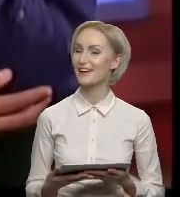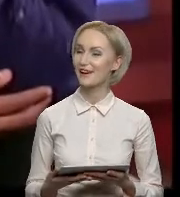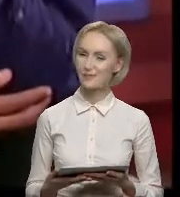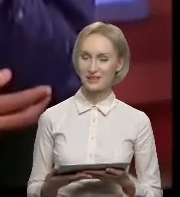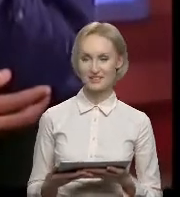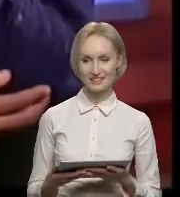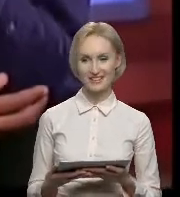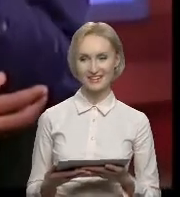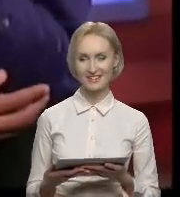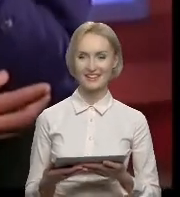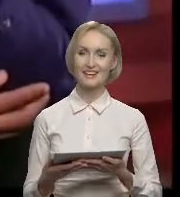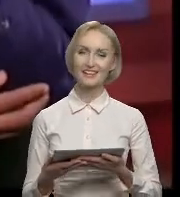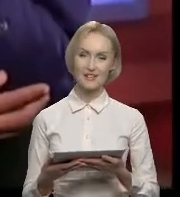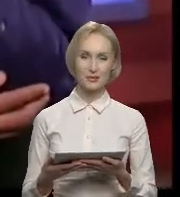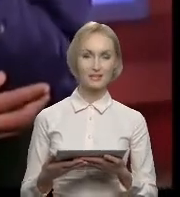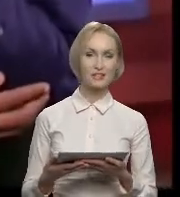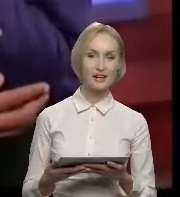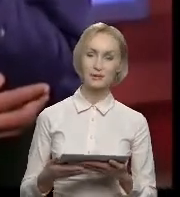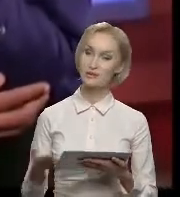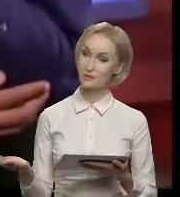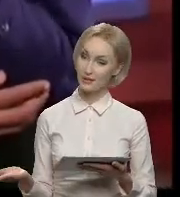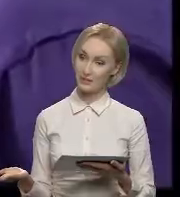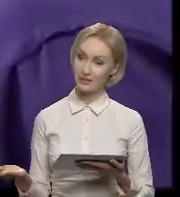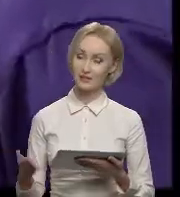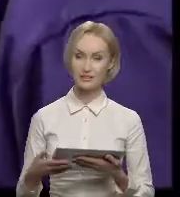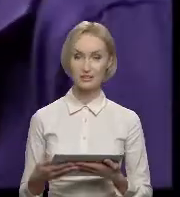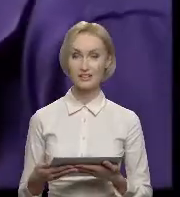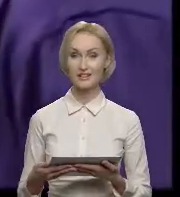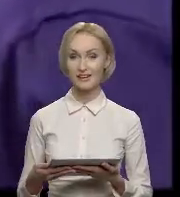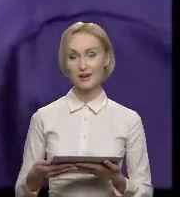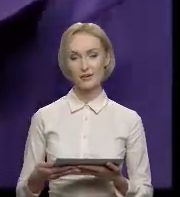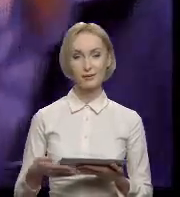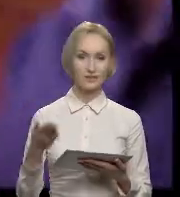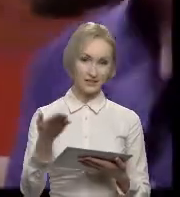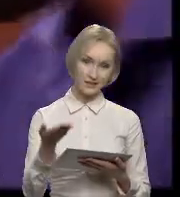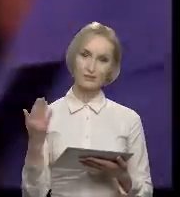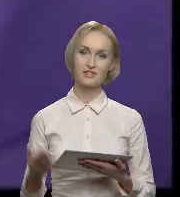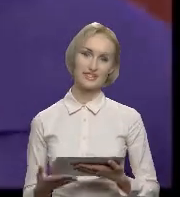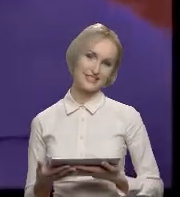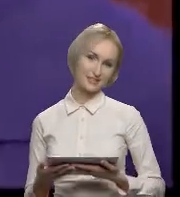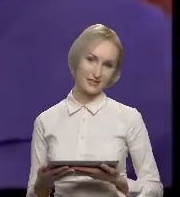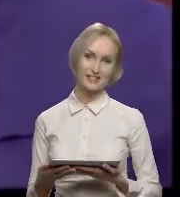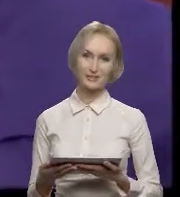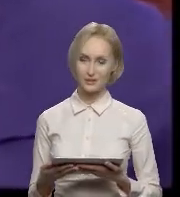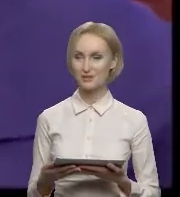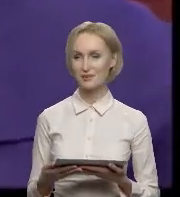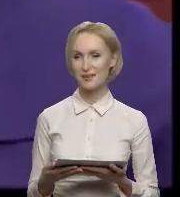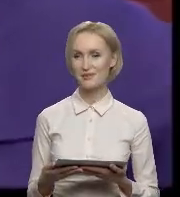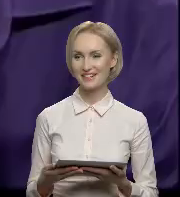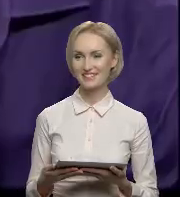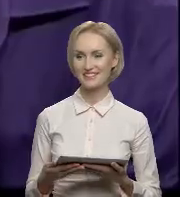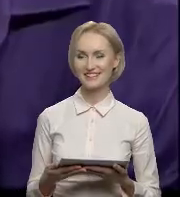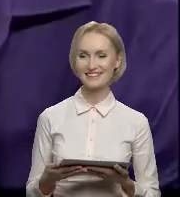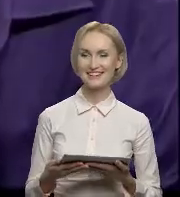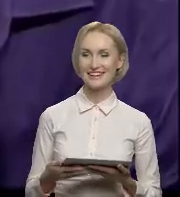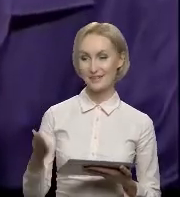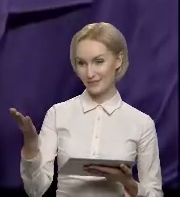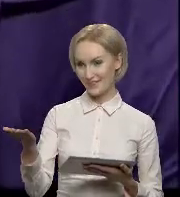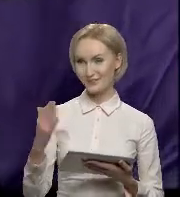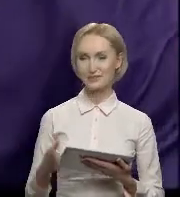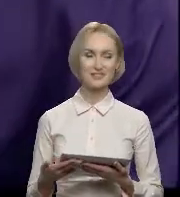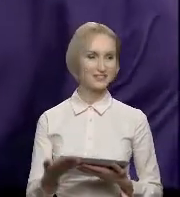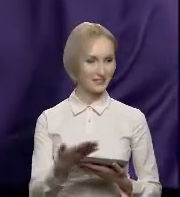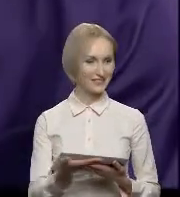two words, you cut me off, go do what you want to do. Yes, he's around me, but hell, he's helping. You say it's man, you but... You know it's what you gave text